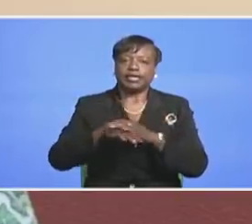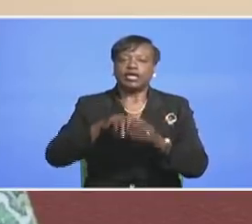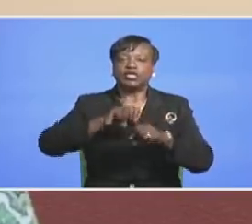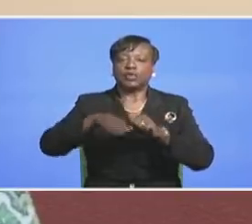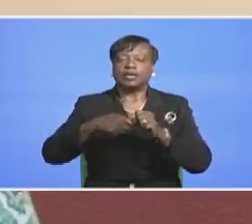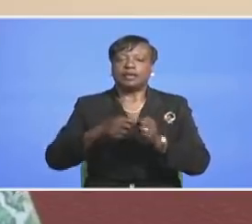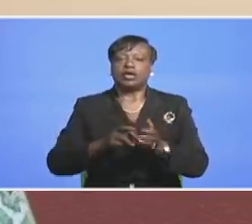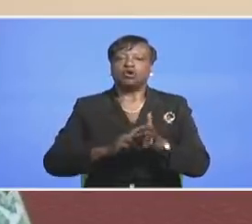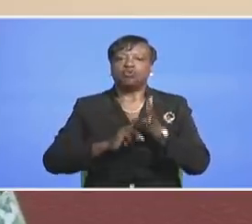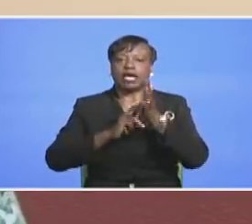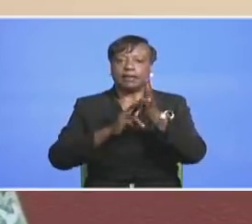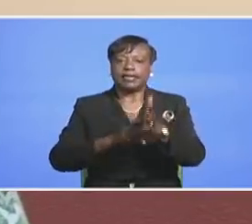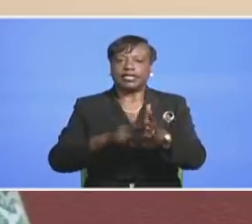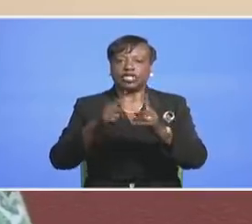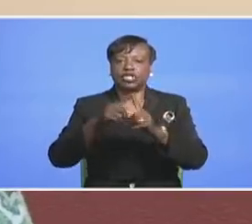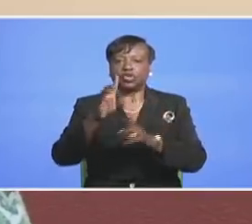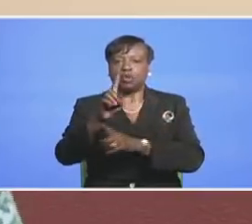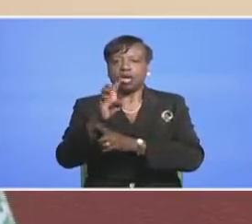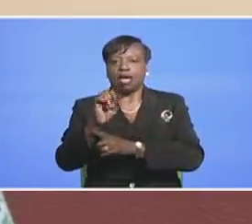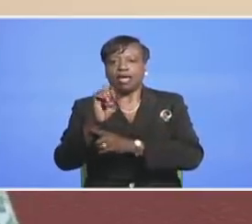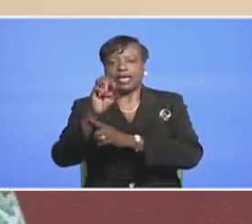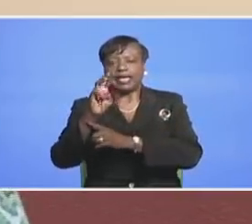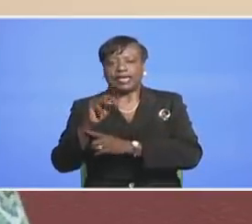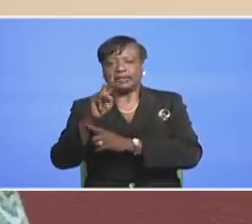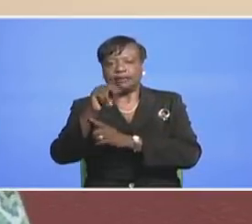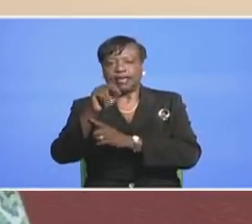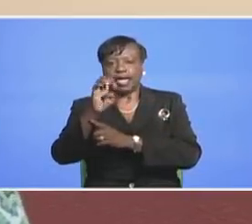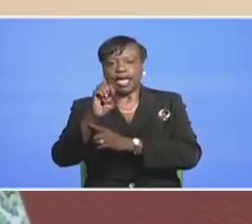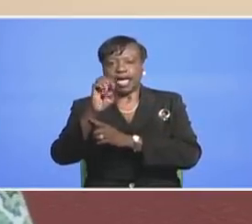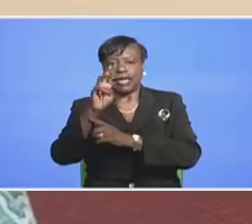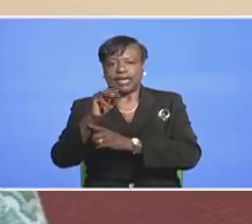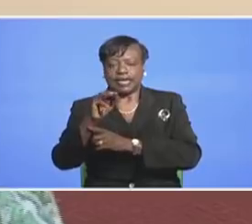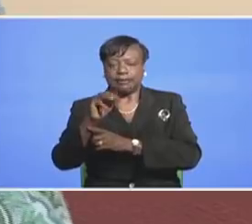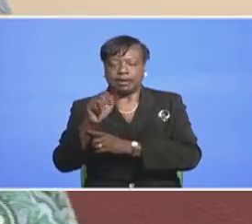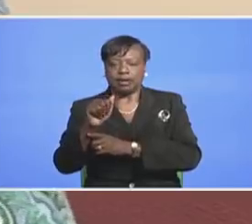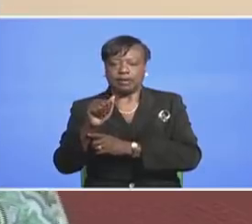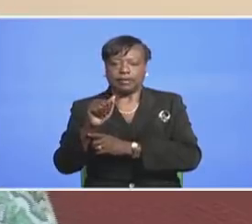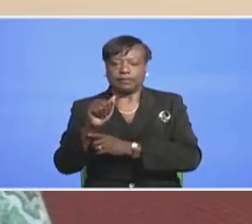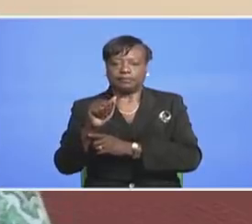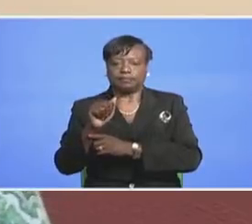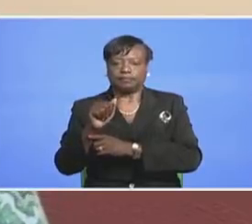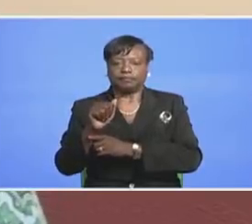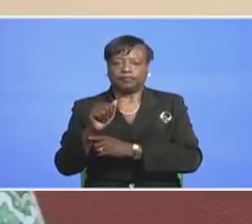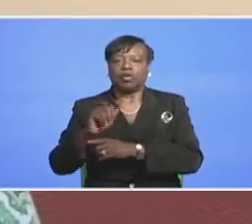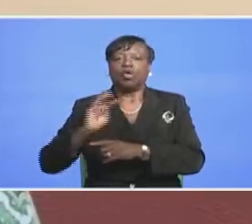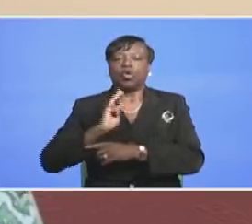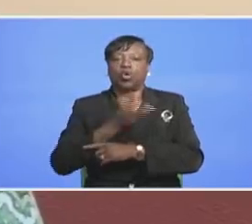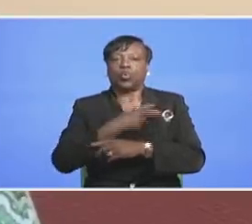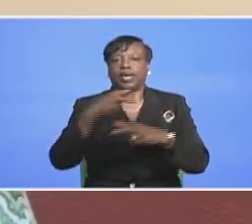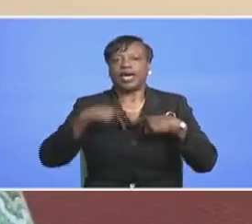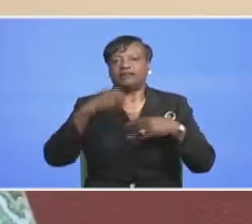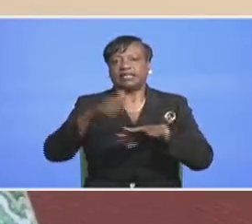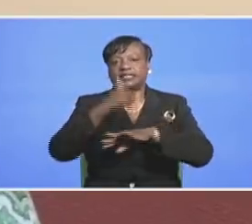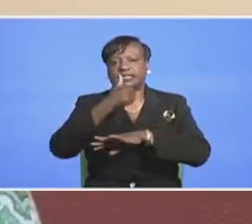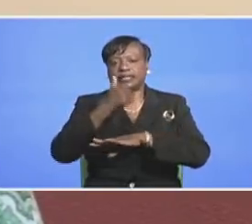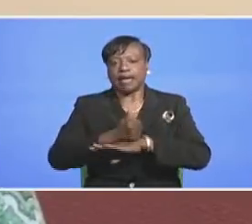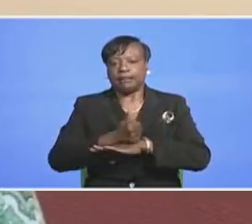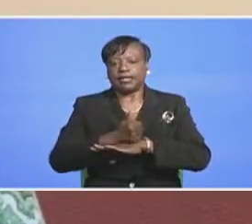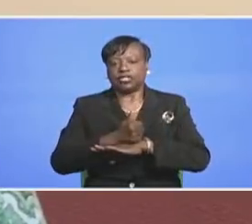to what assistance is to be rendered with regards to the private residences. We have established